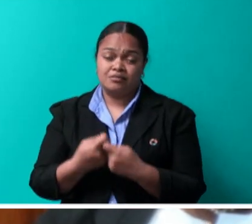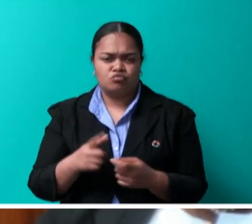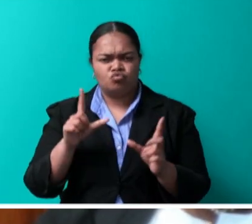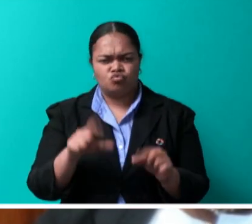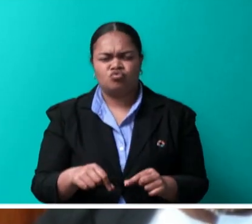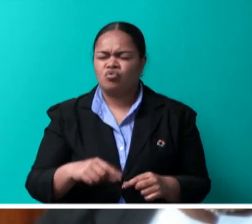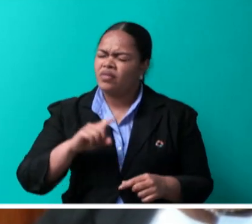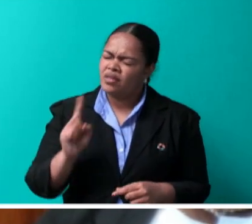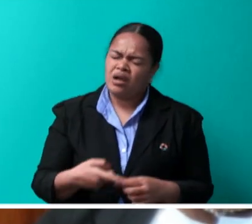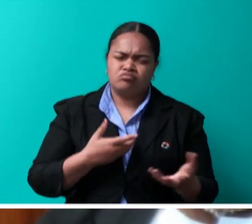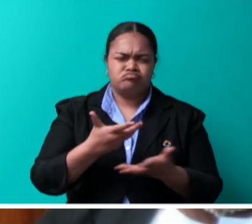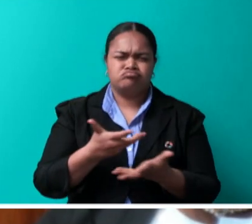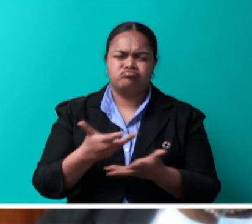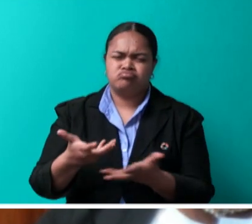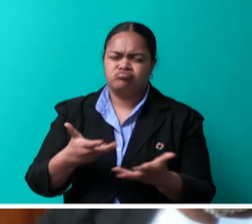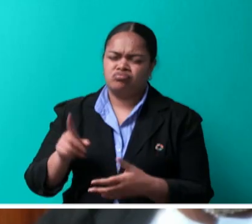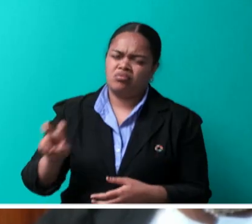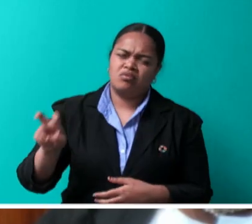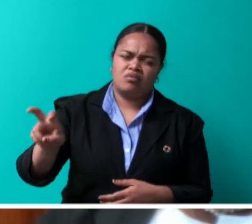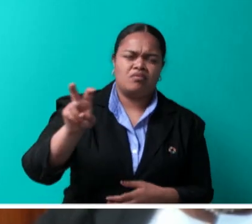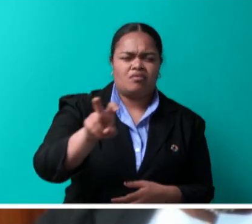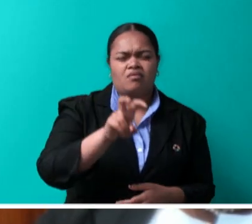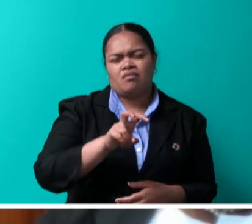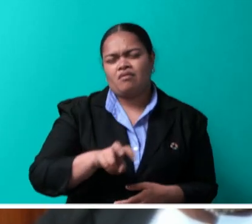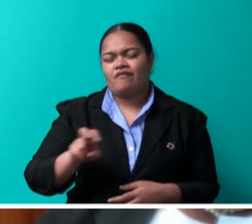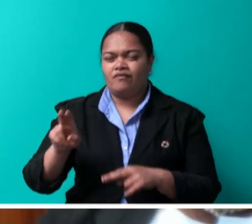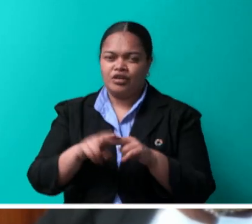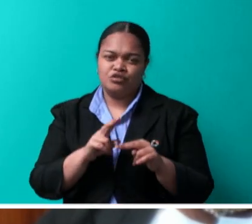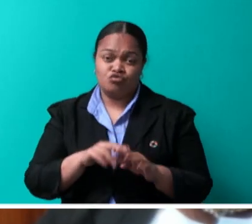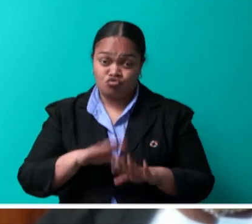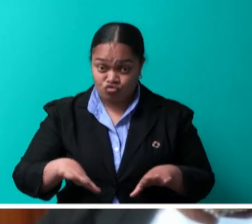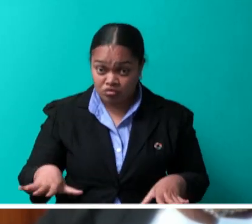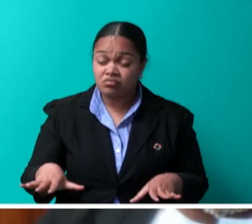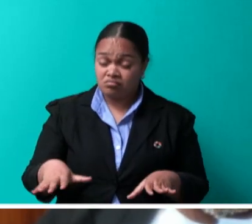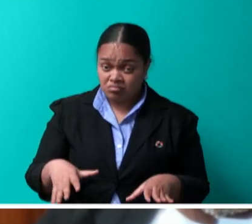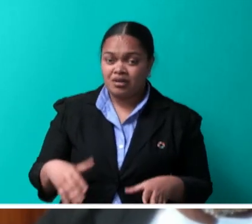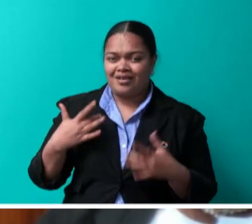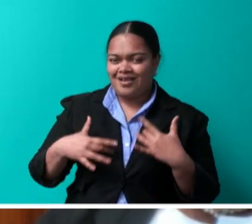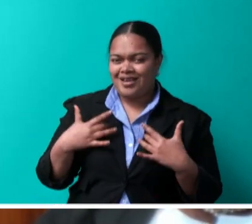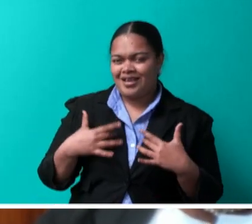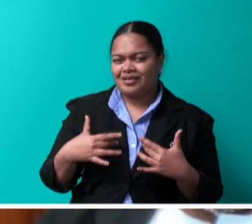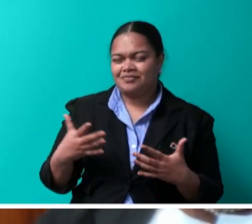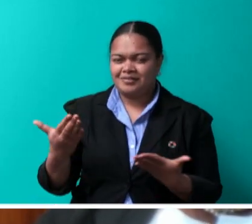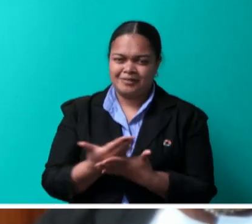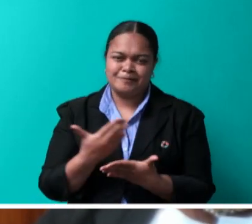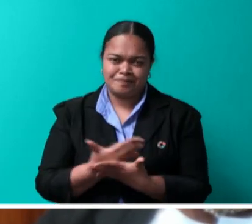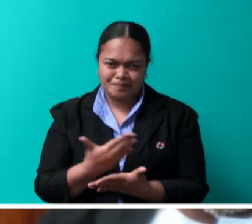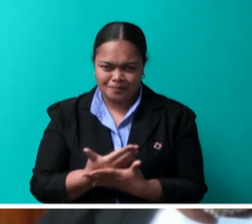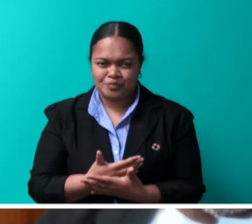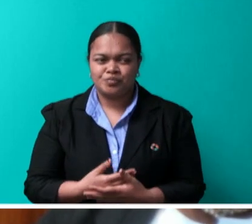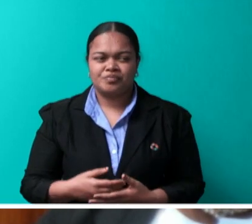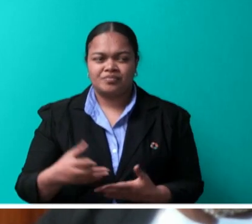of consultations throughout Fiji. Children continue receiving life-saving immunizations. Mothers